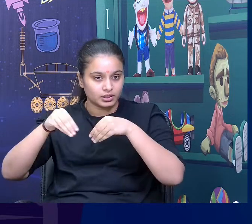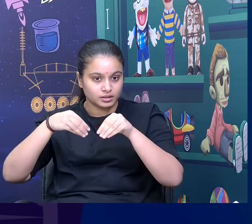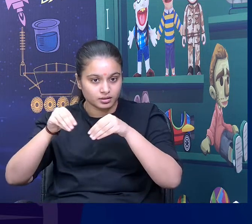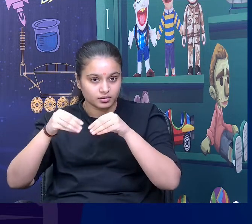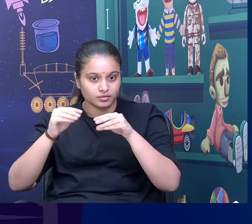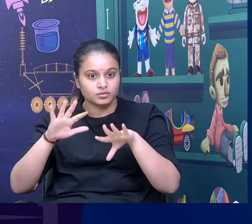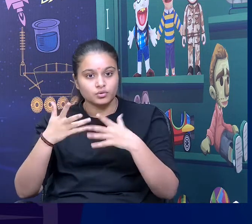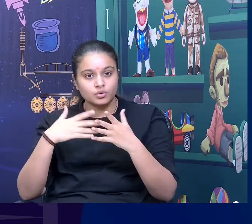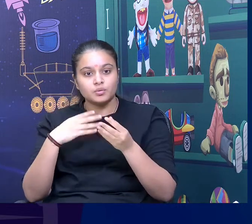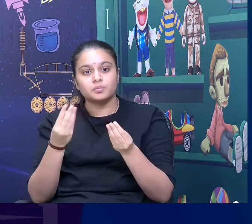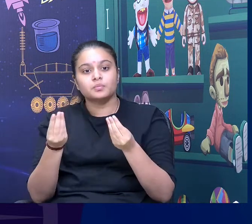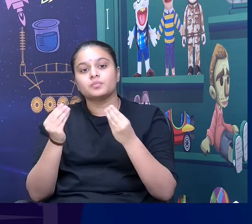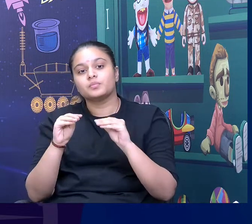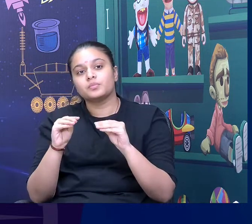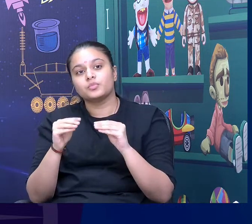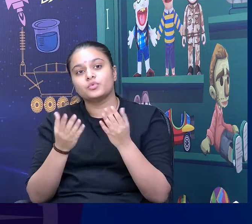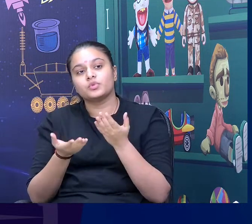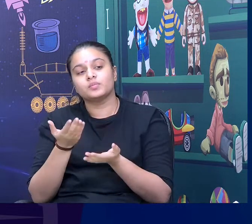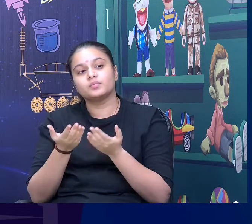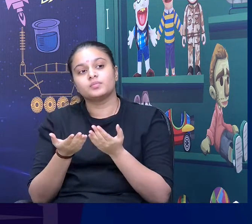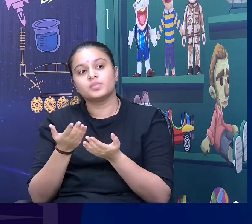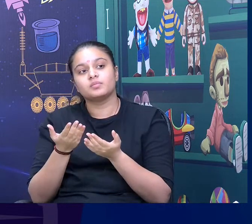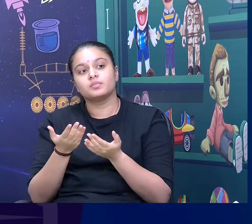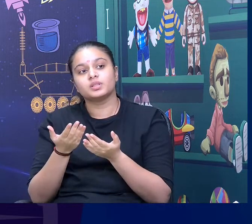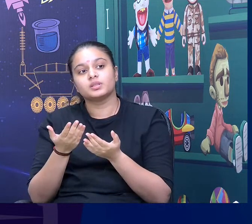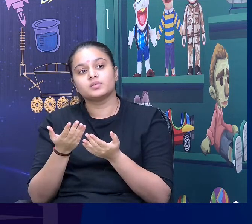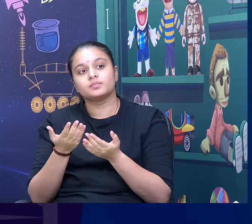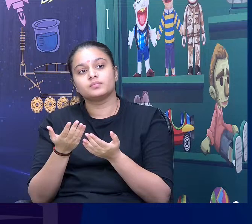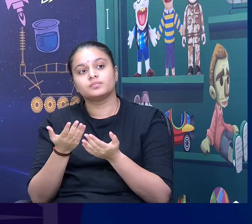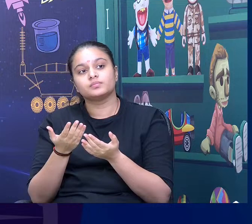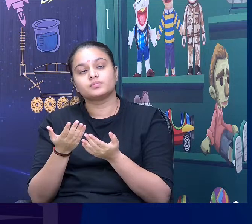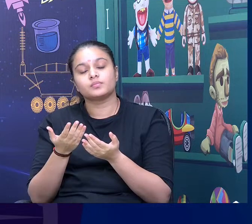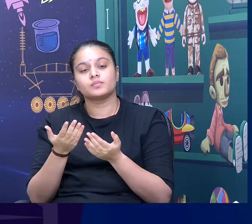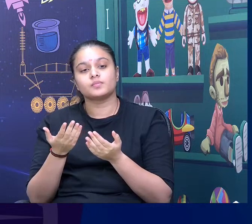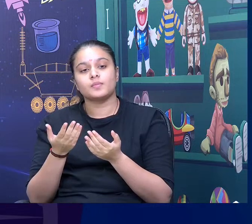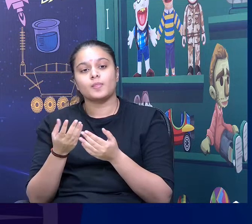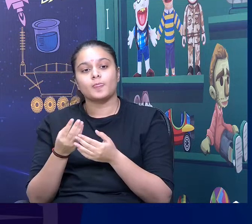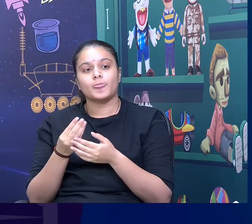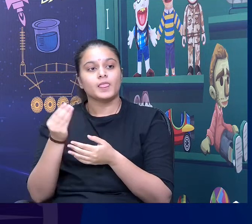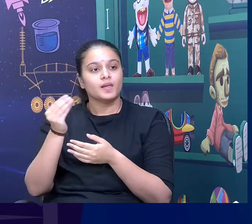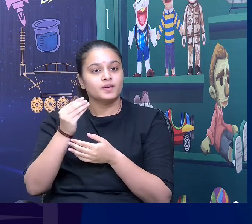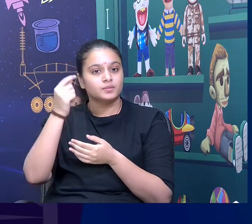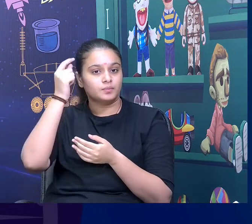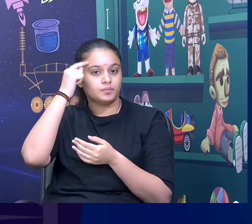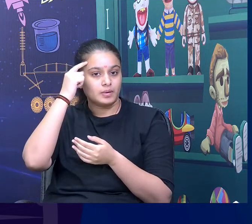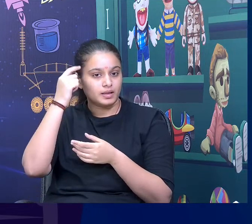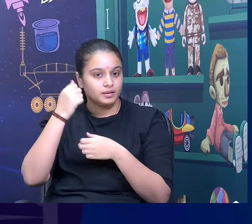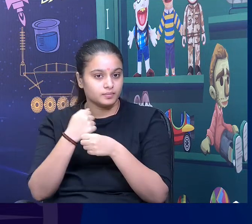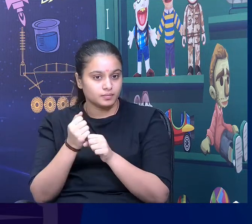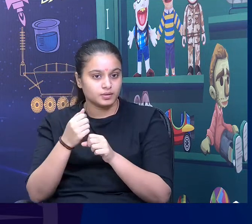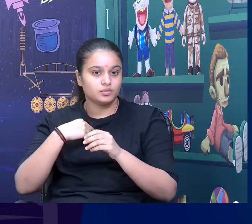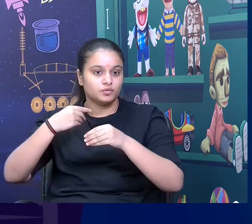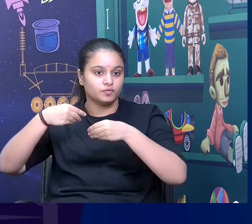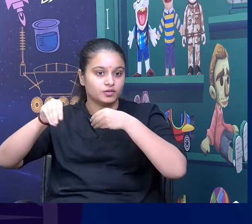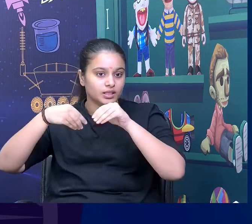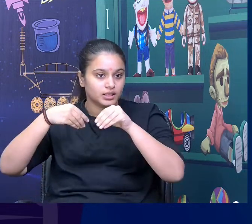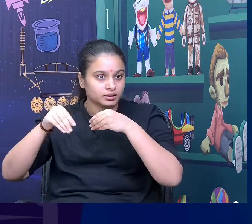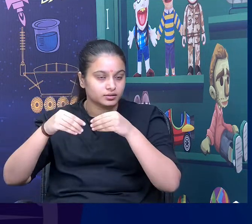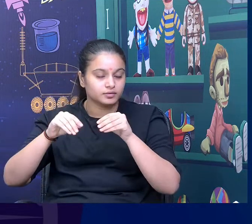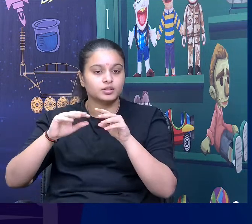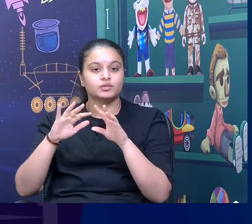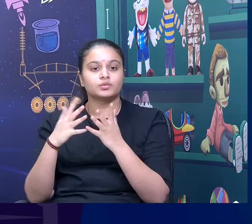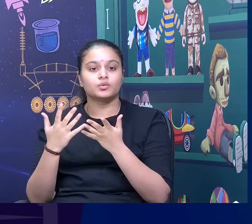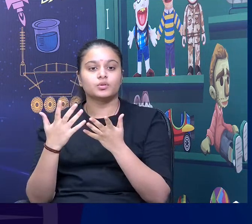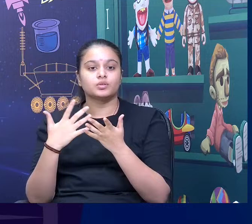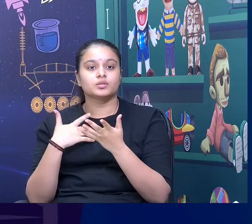and moreover, resilience is that you have to create somewhere in your mind that how flexible you are, how much